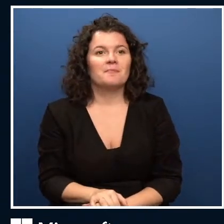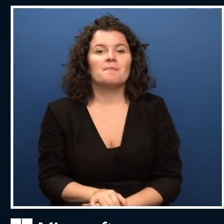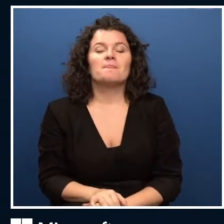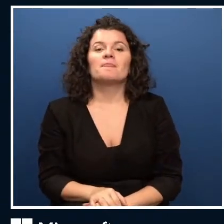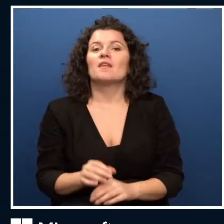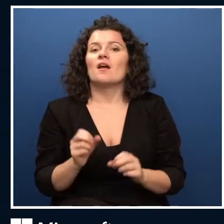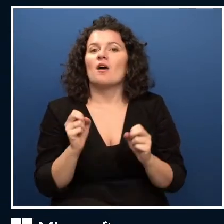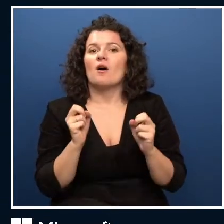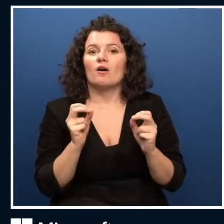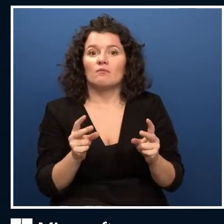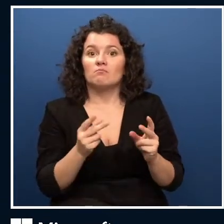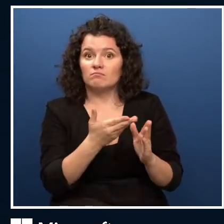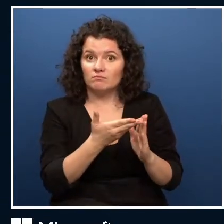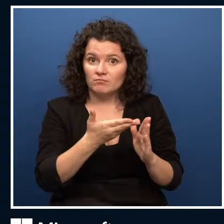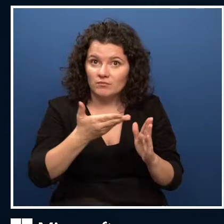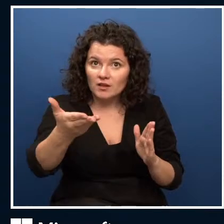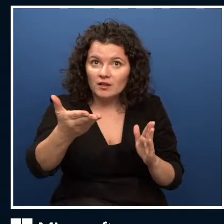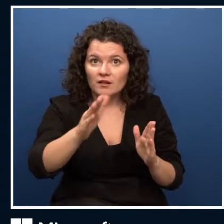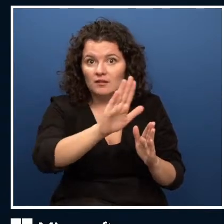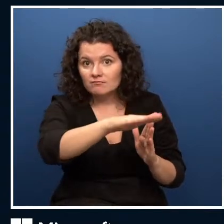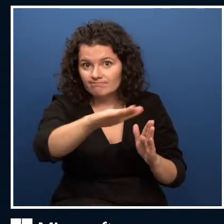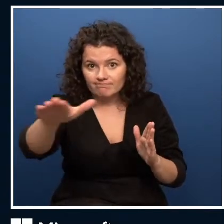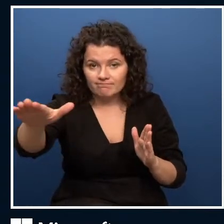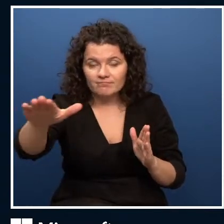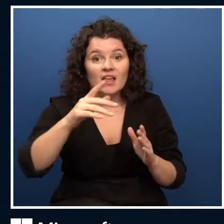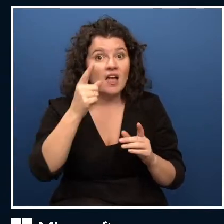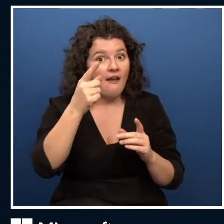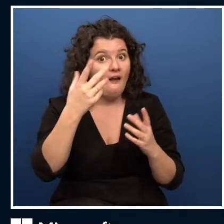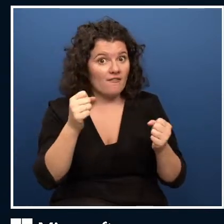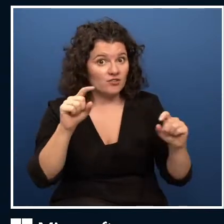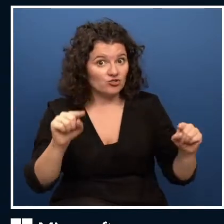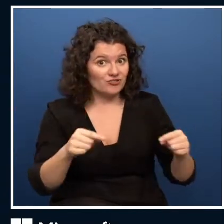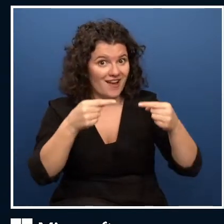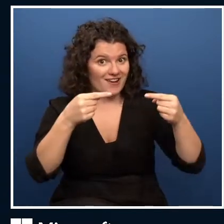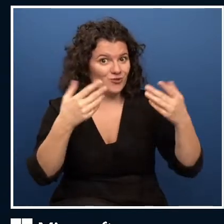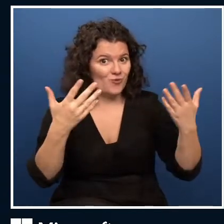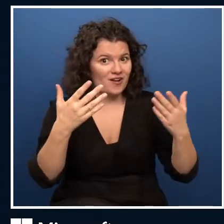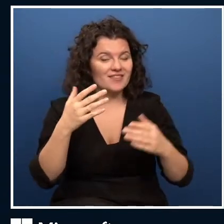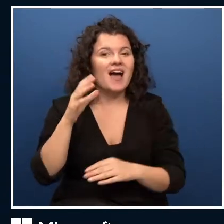just wanted to call out the Cloud Skills Challenge. So if you go to